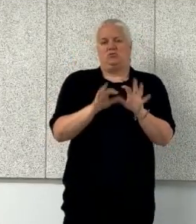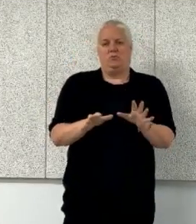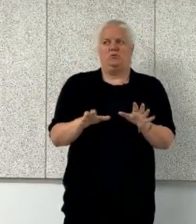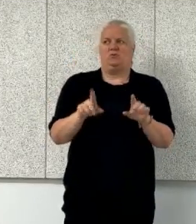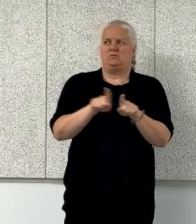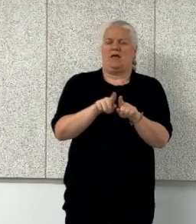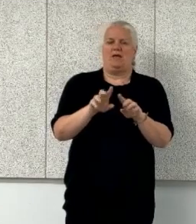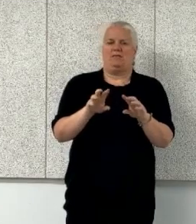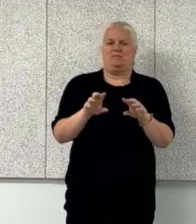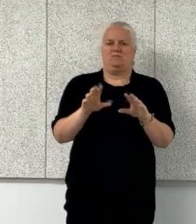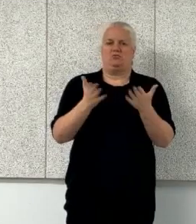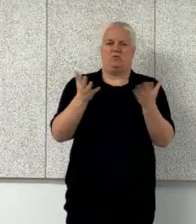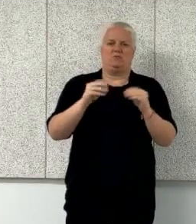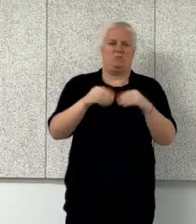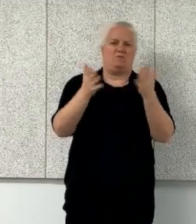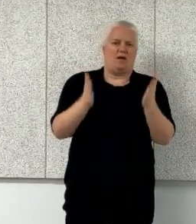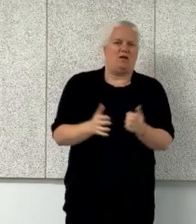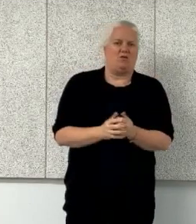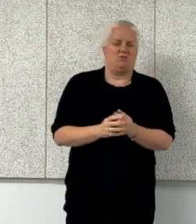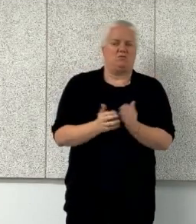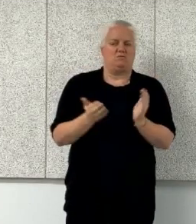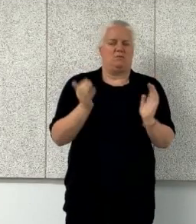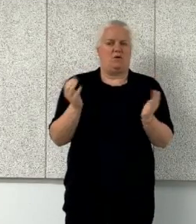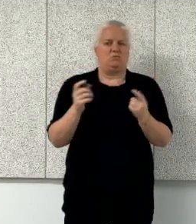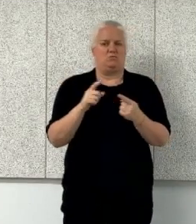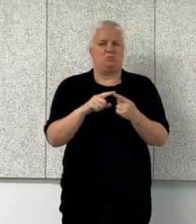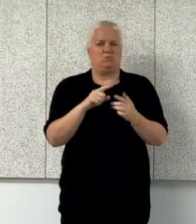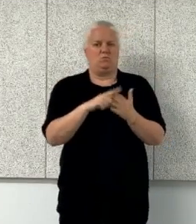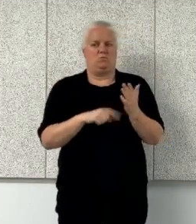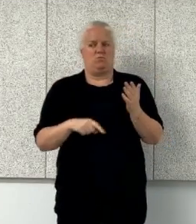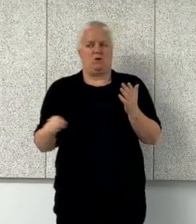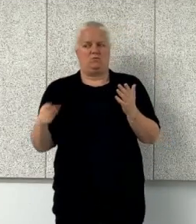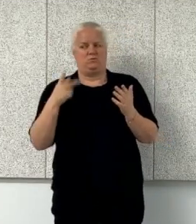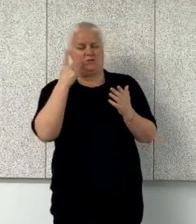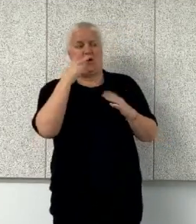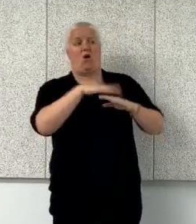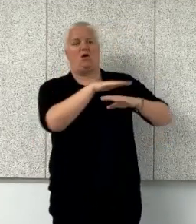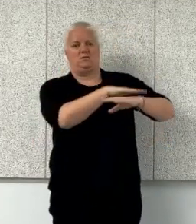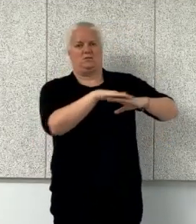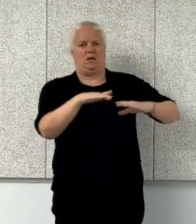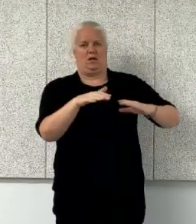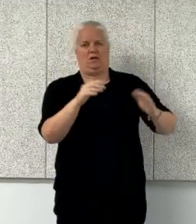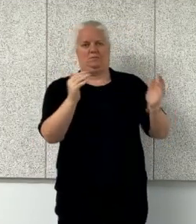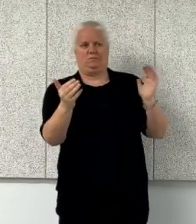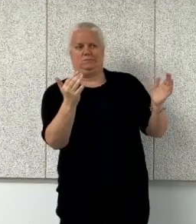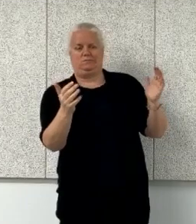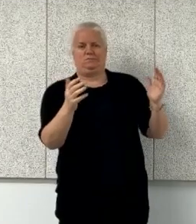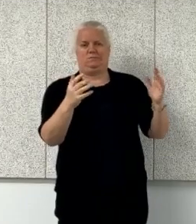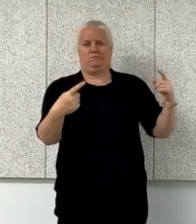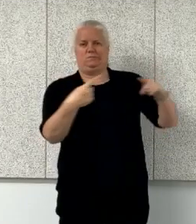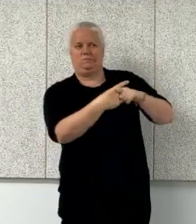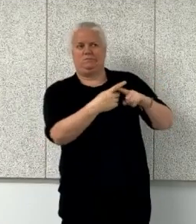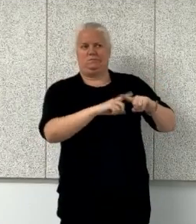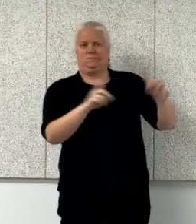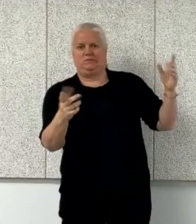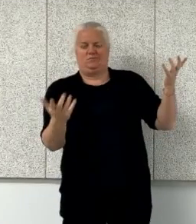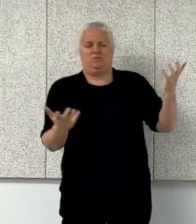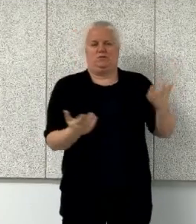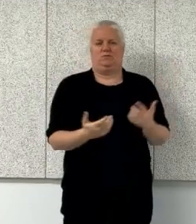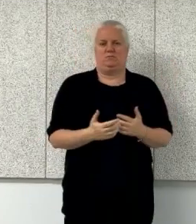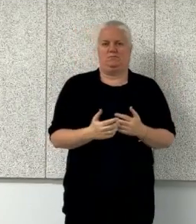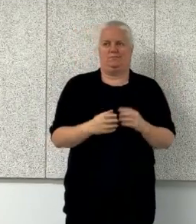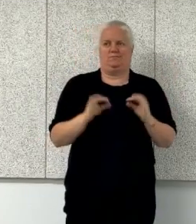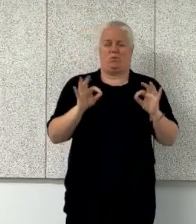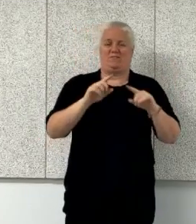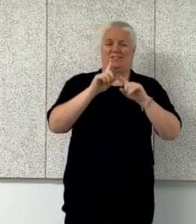providers versus what you want to see on stage. So it's, I don't know if any of that answered your questions, but it's just